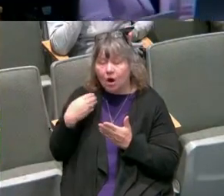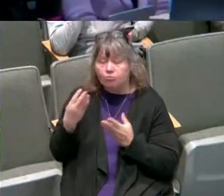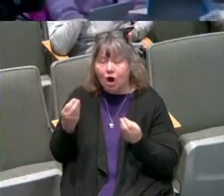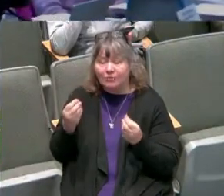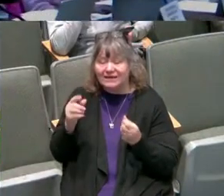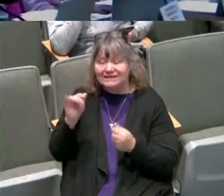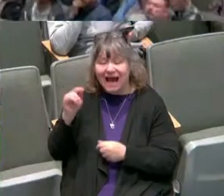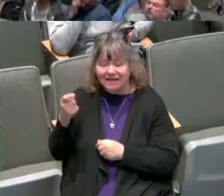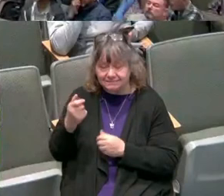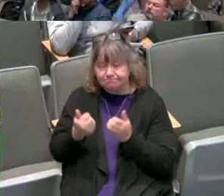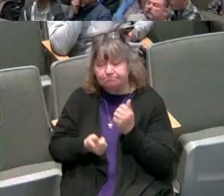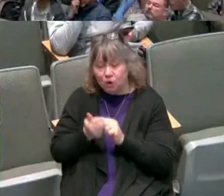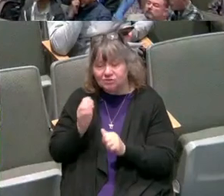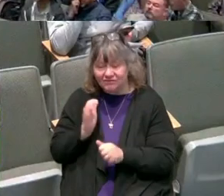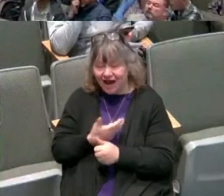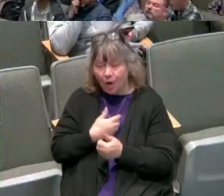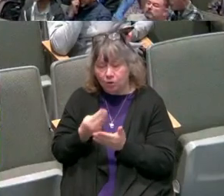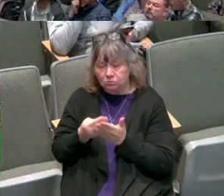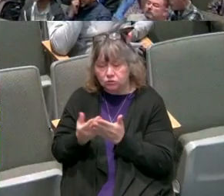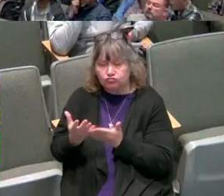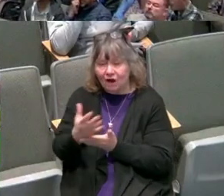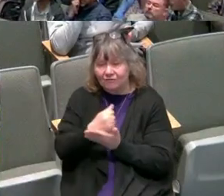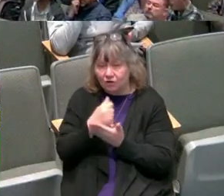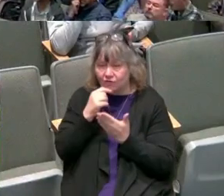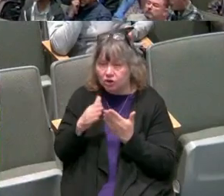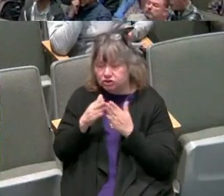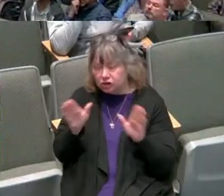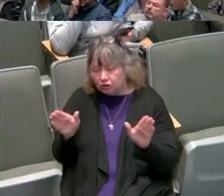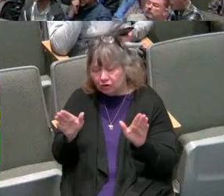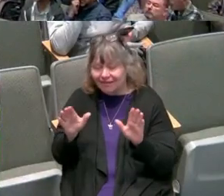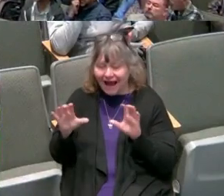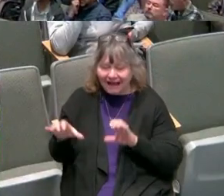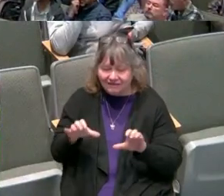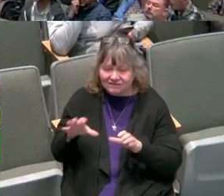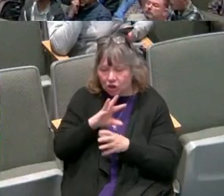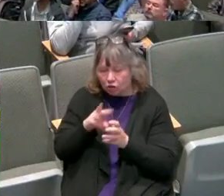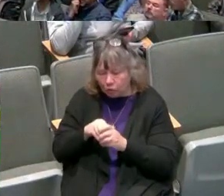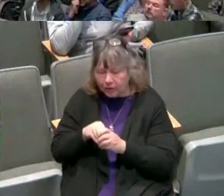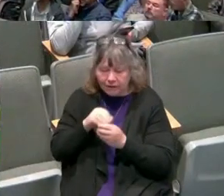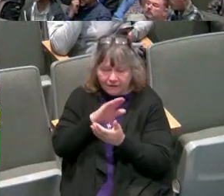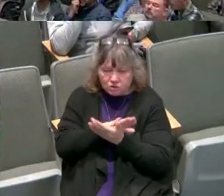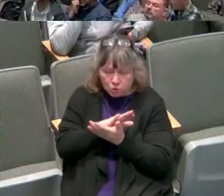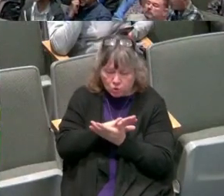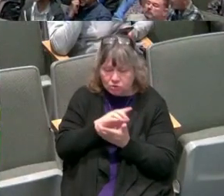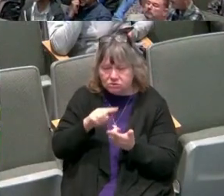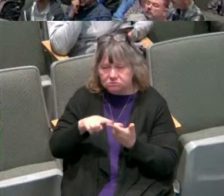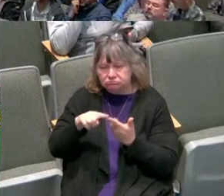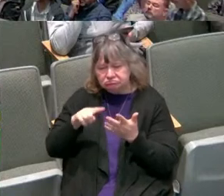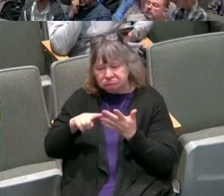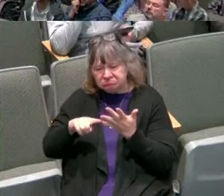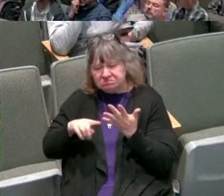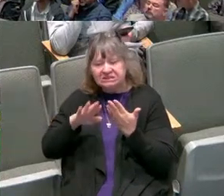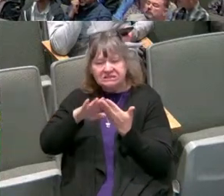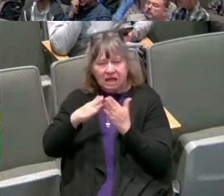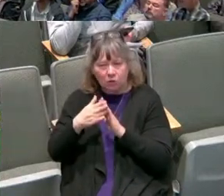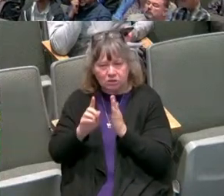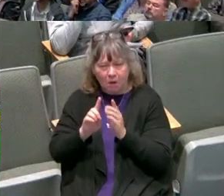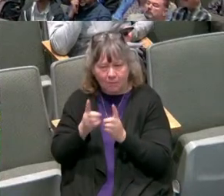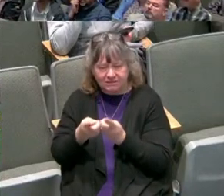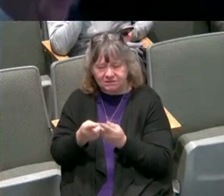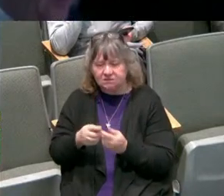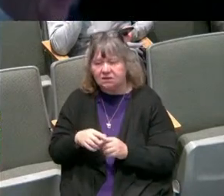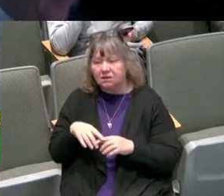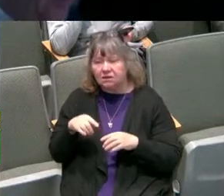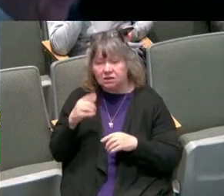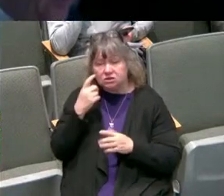tax makes up the vast majority of the town's revenue for General government activities including the schools and other Town departments it's noteworthy that